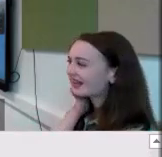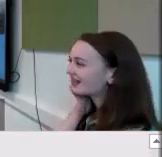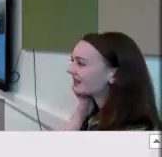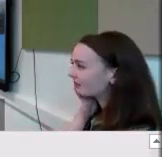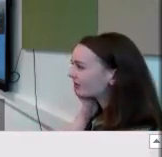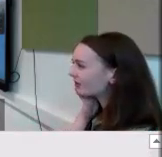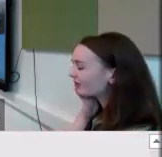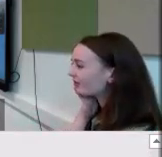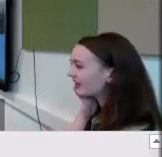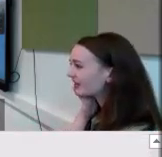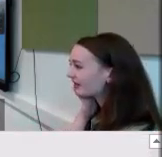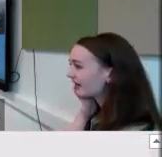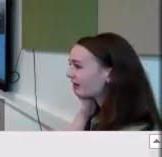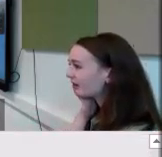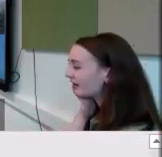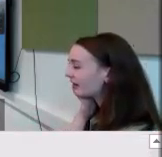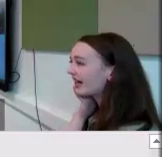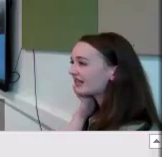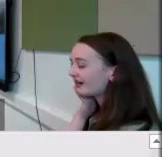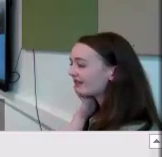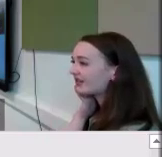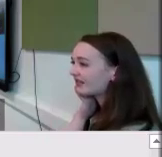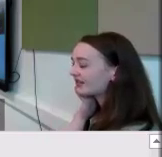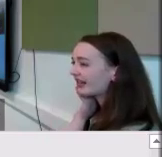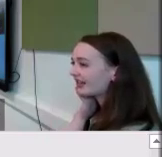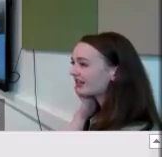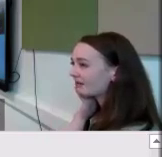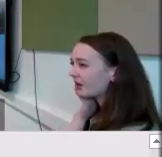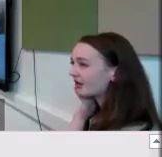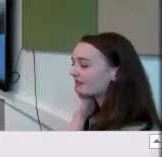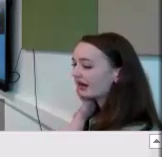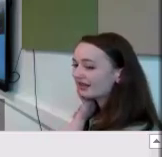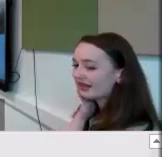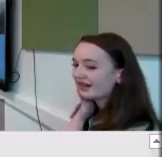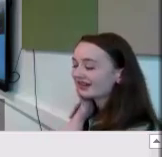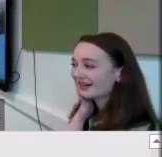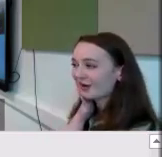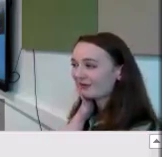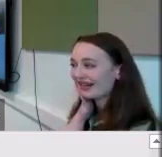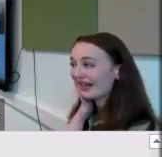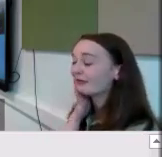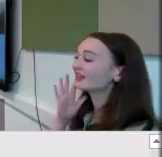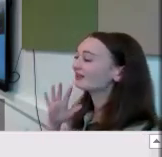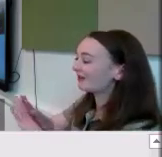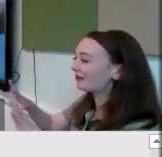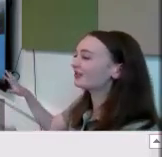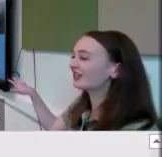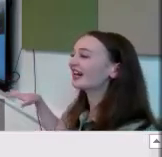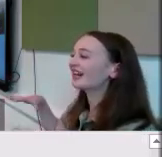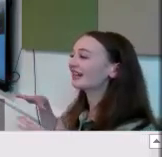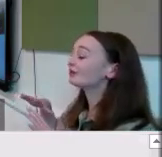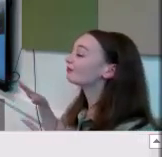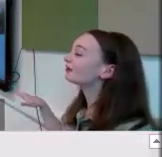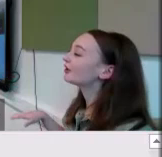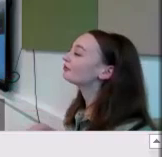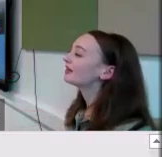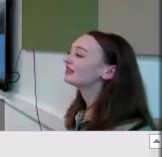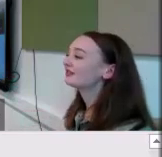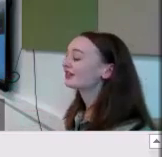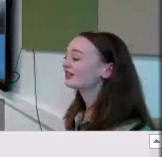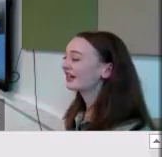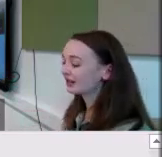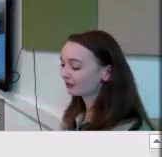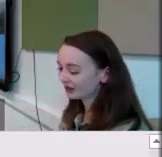I did in this case. This was a good few years ago now. I definitely didn't challenge it in person, but I think I sent a complaint. It was a chain. It was a